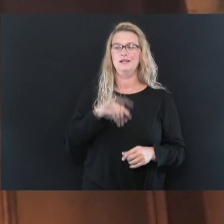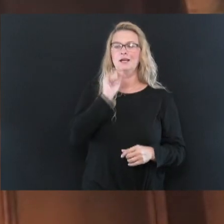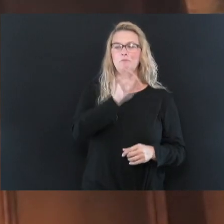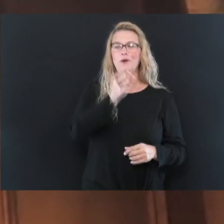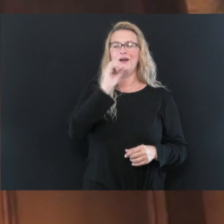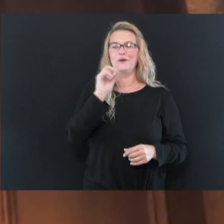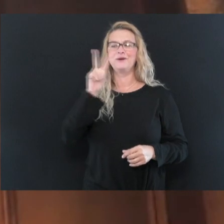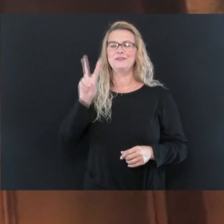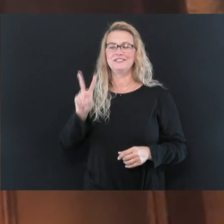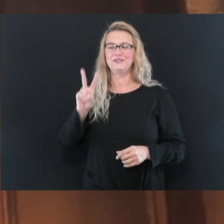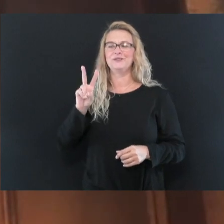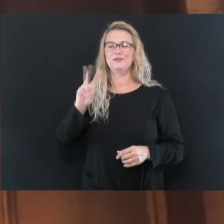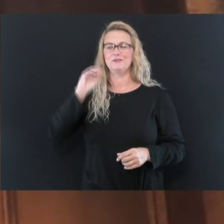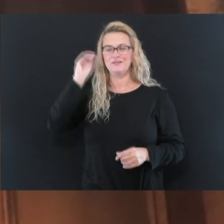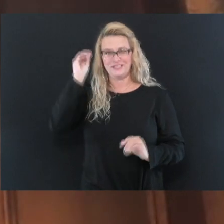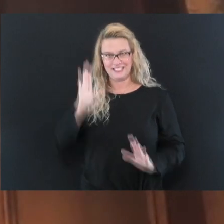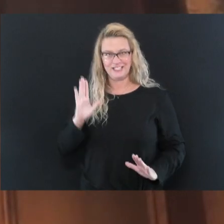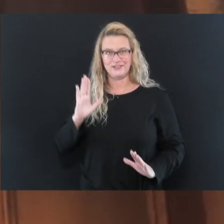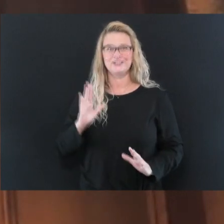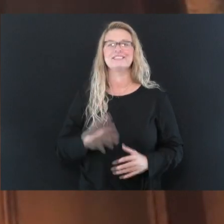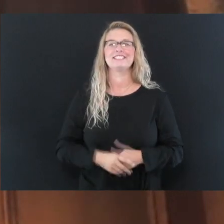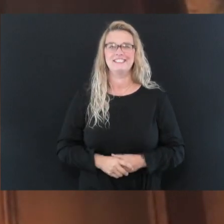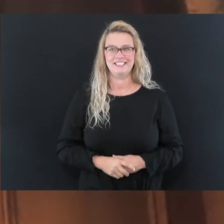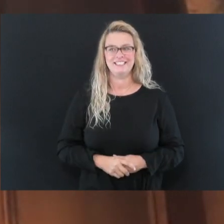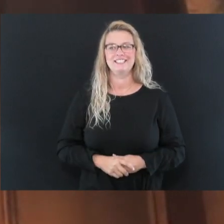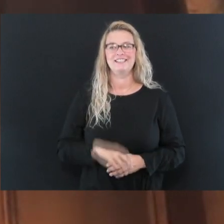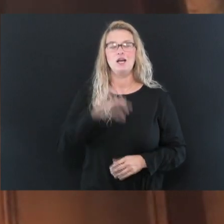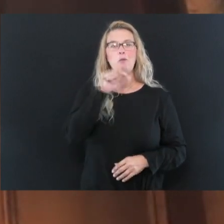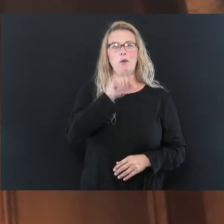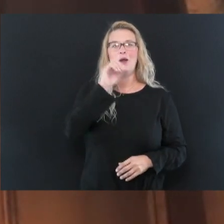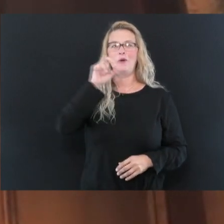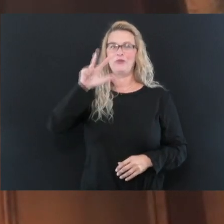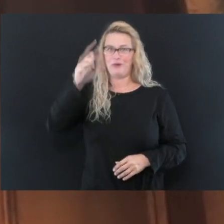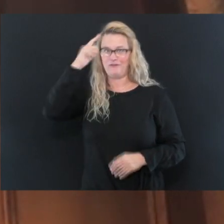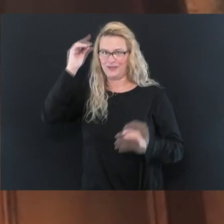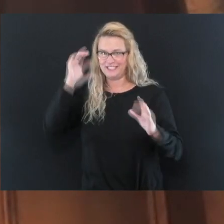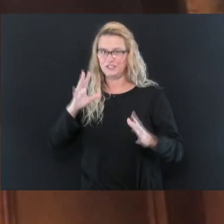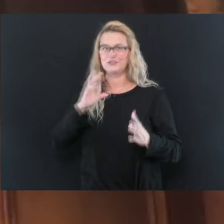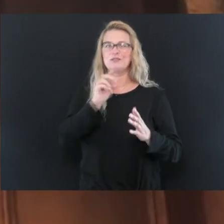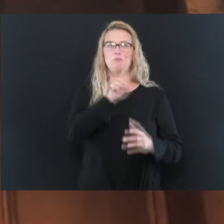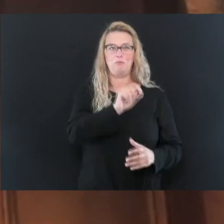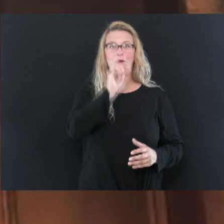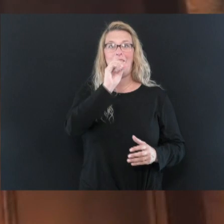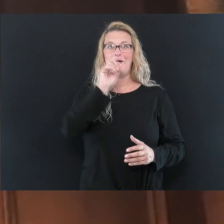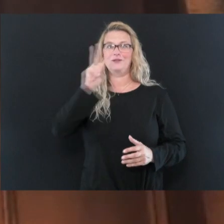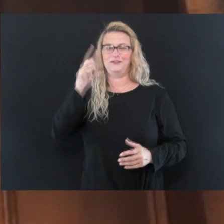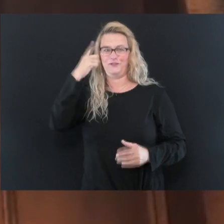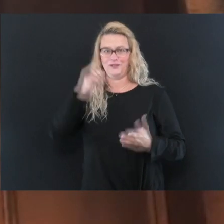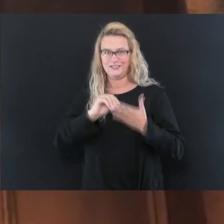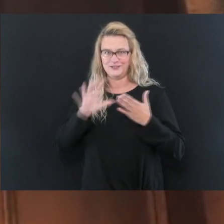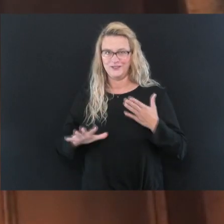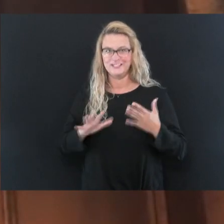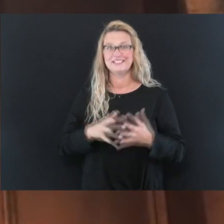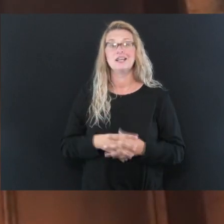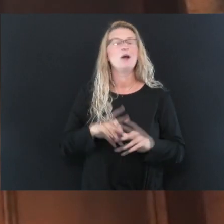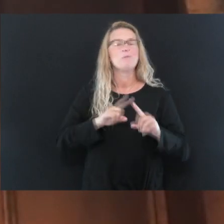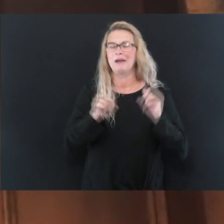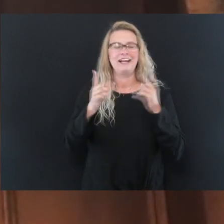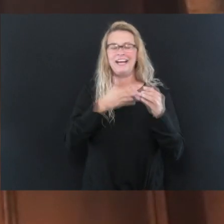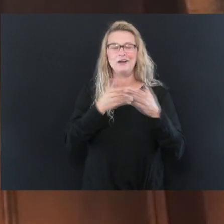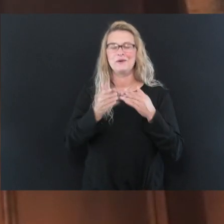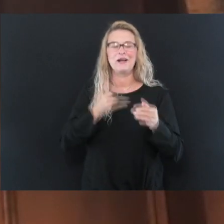0.02% for students, 0.03% for teachers. And we know that at least to date in West